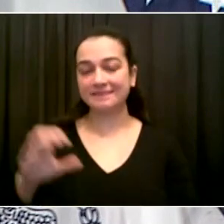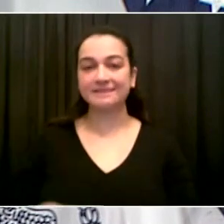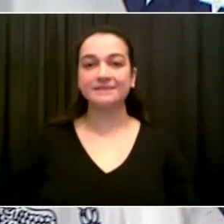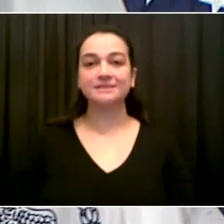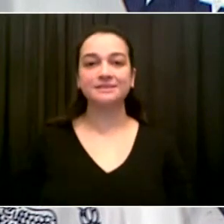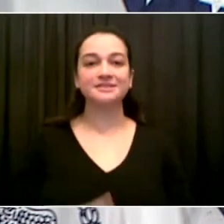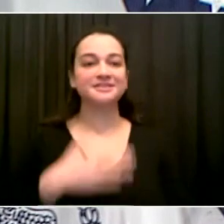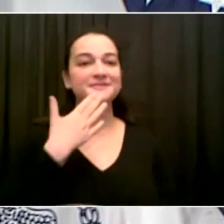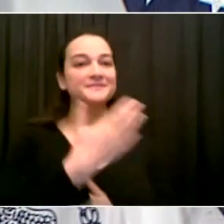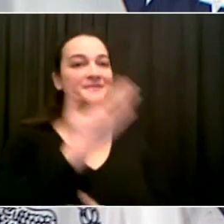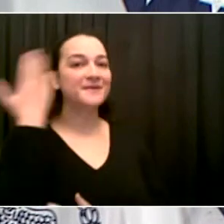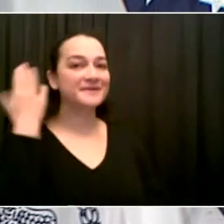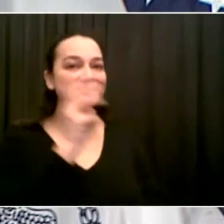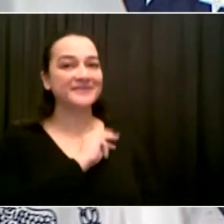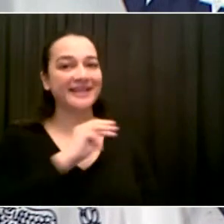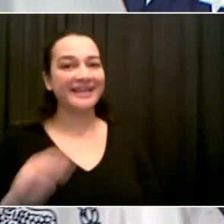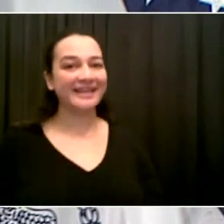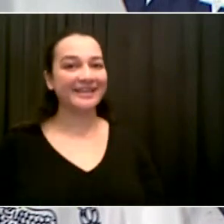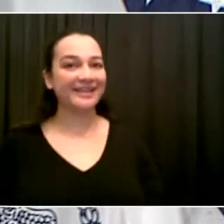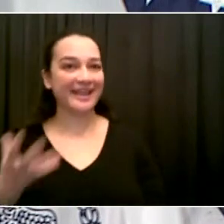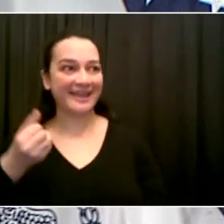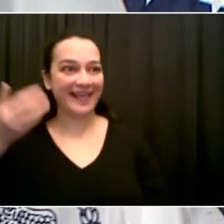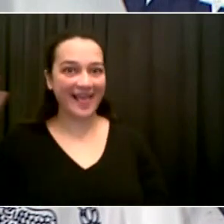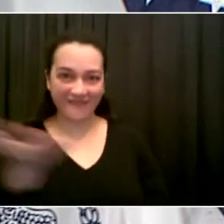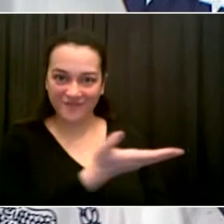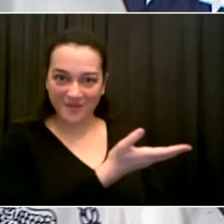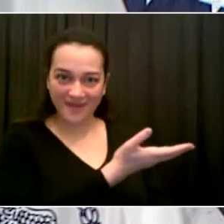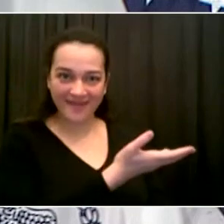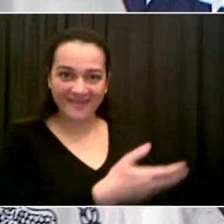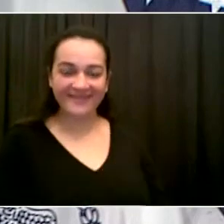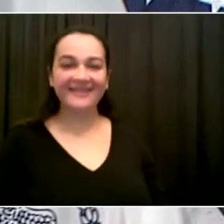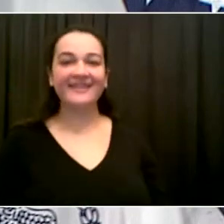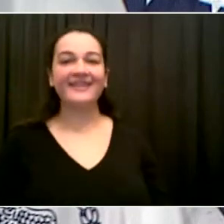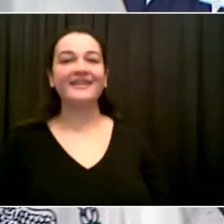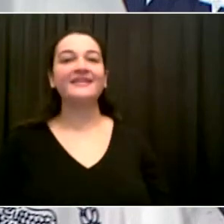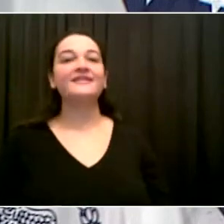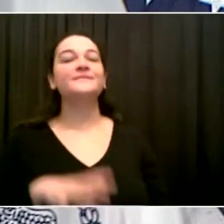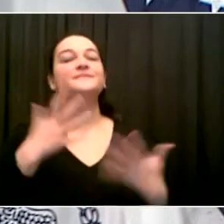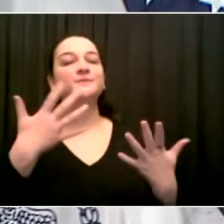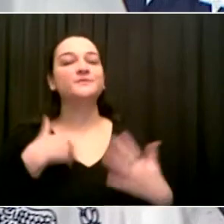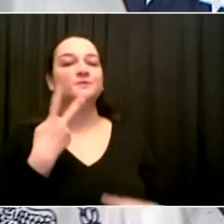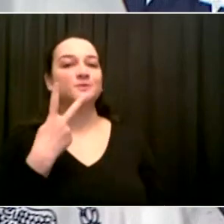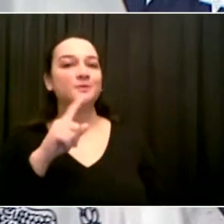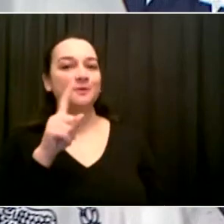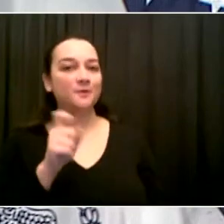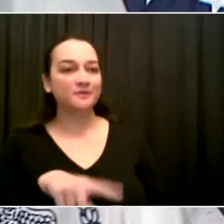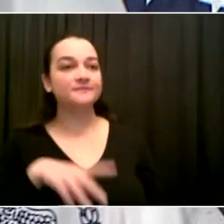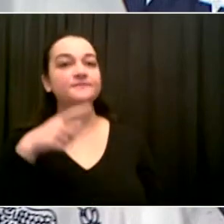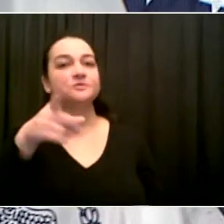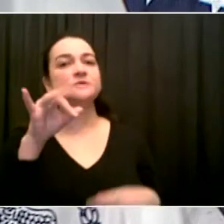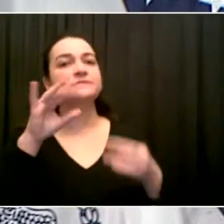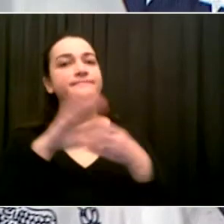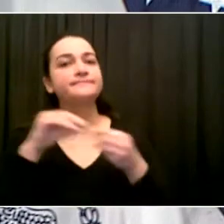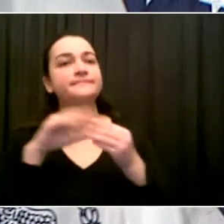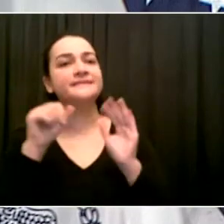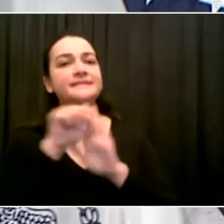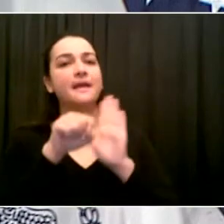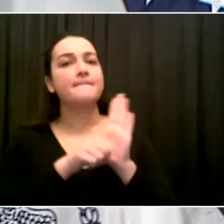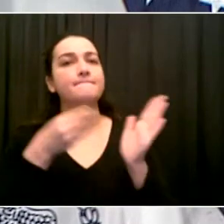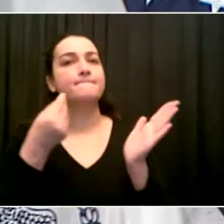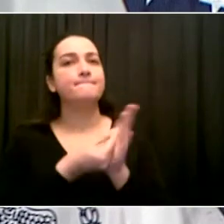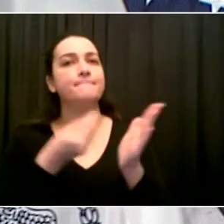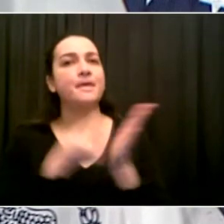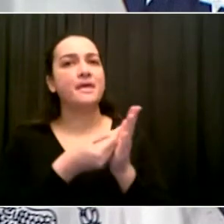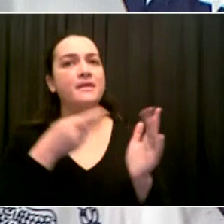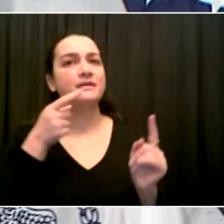as the best one you've ever seen. You praised the Senate leader. You praised the Assembly leader. You did not praise the third